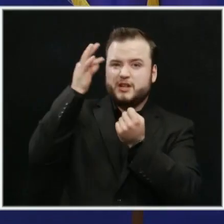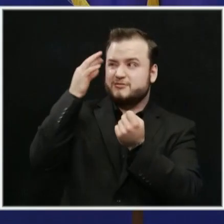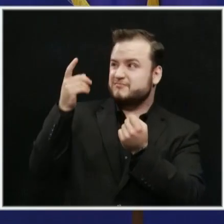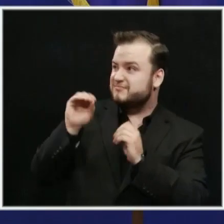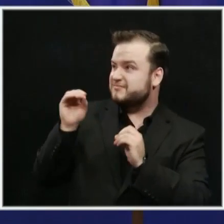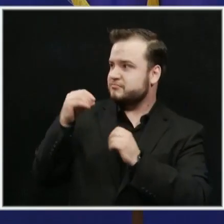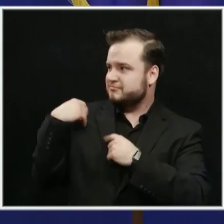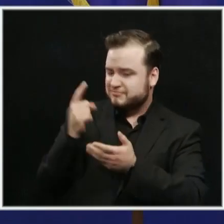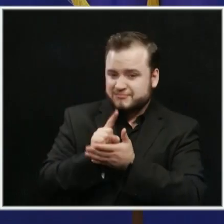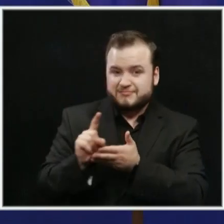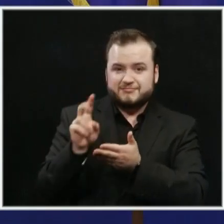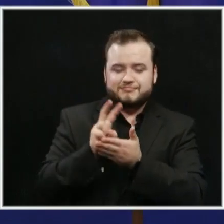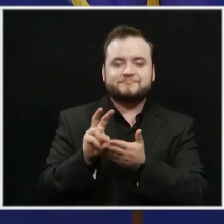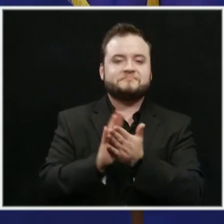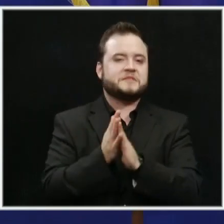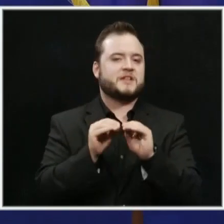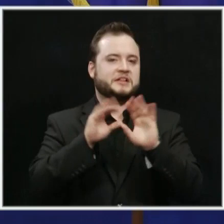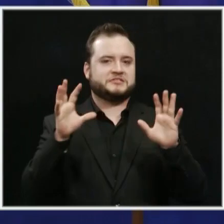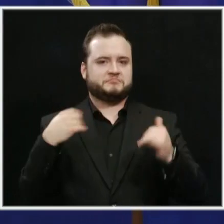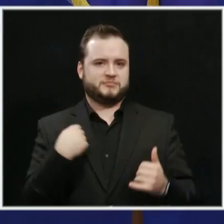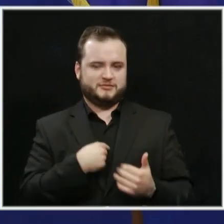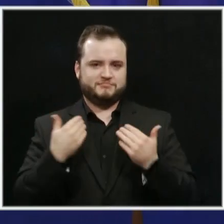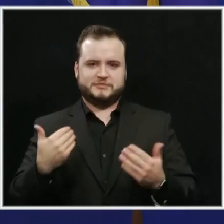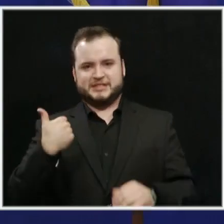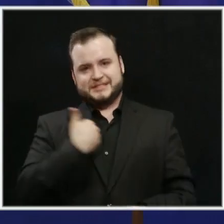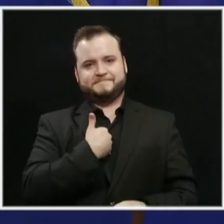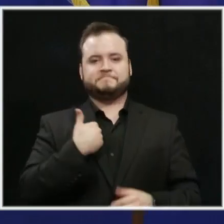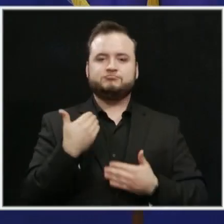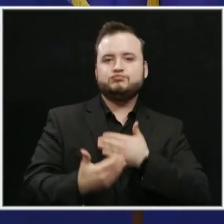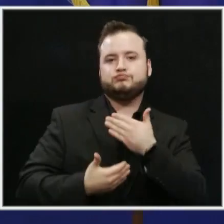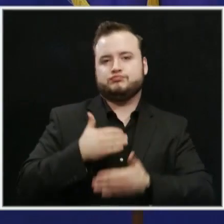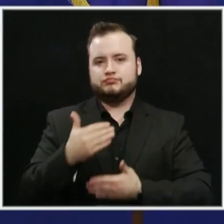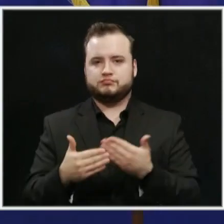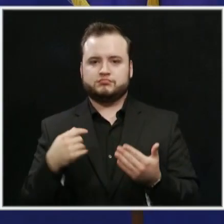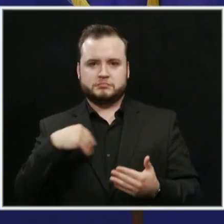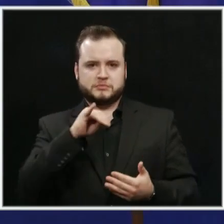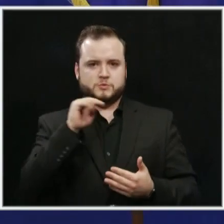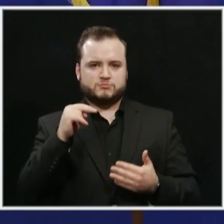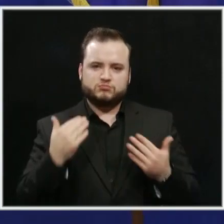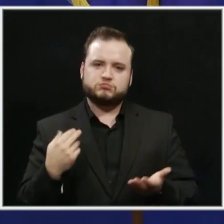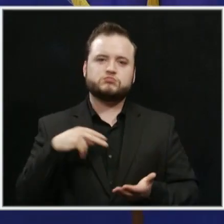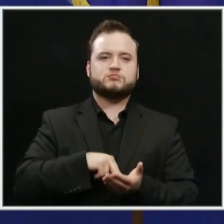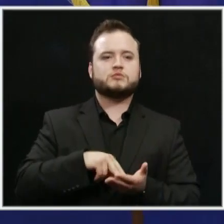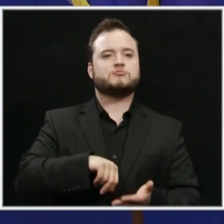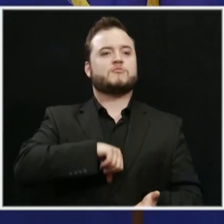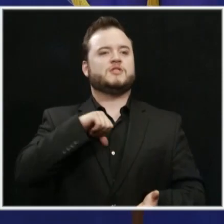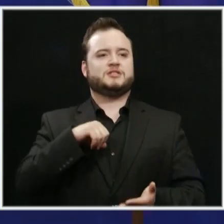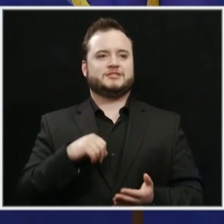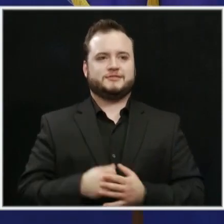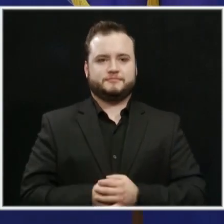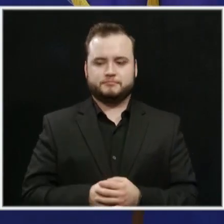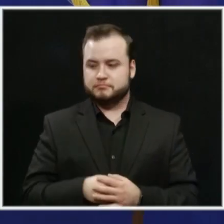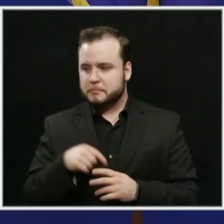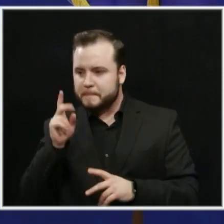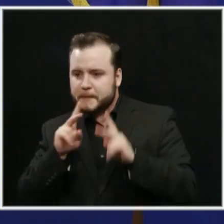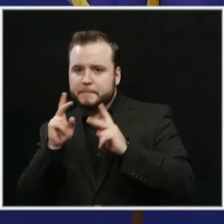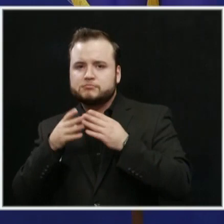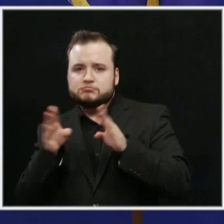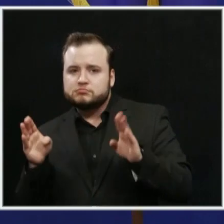are starting to stand up some of these, not just regional coalitions, but the public-private partnerships. Dr. Hicks,